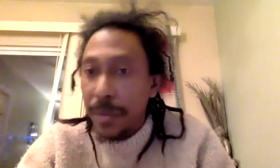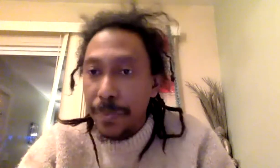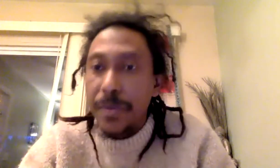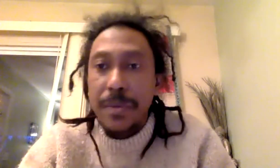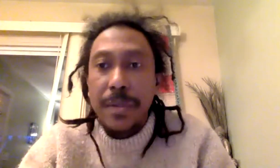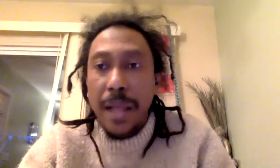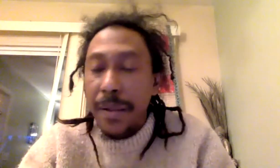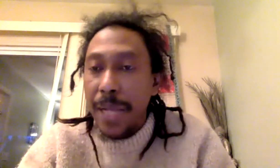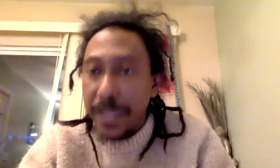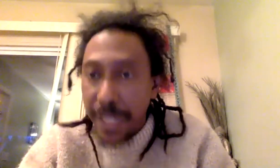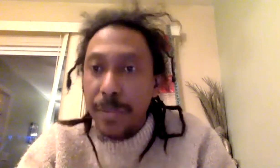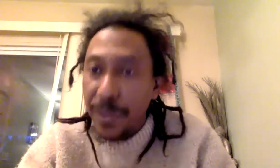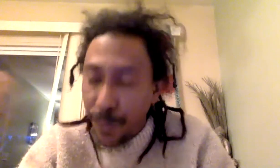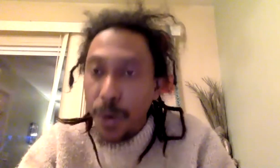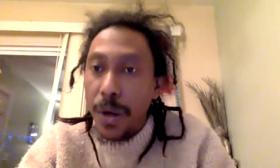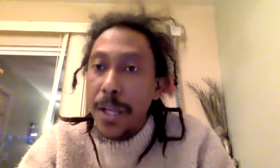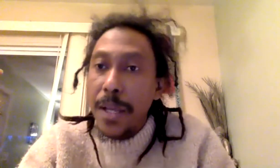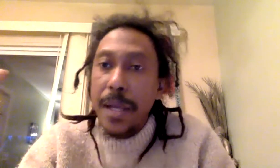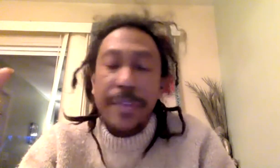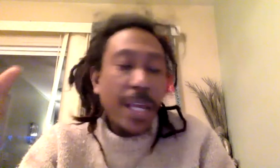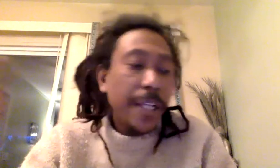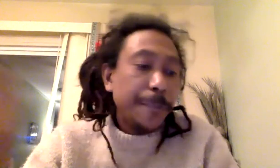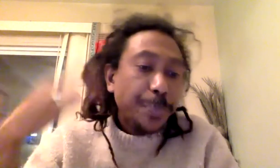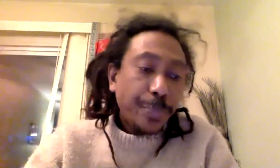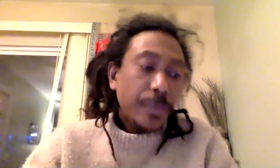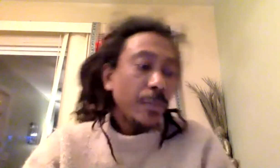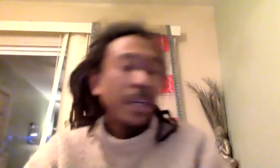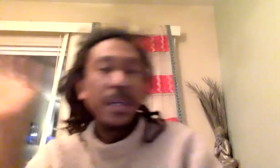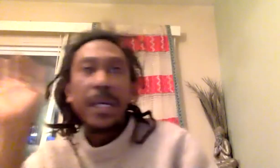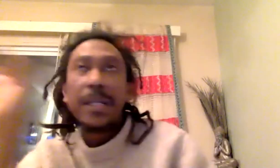all I did before. And then